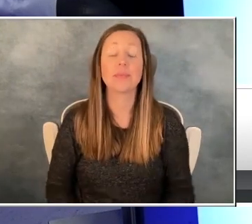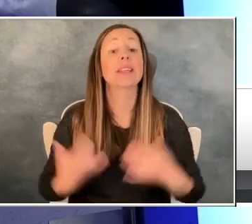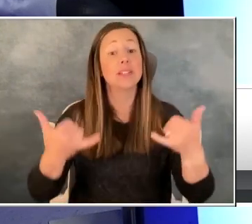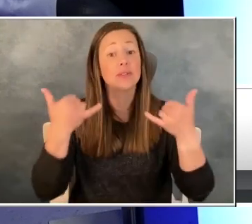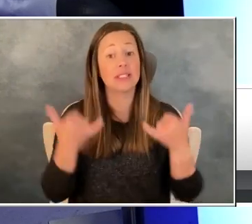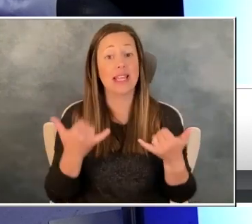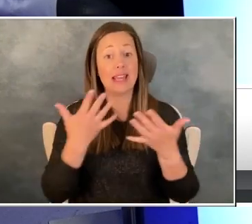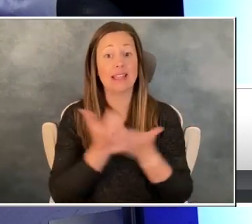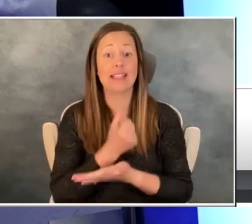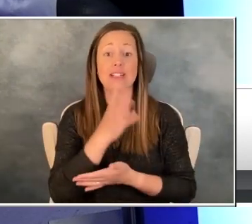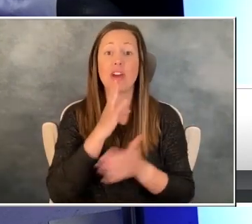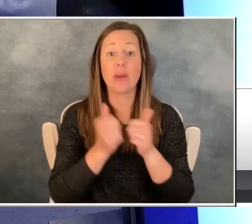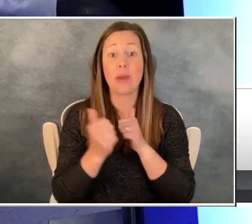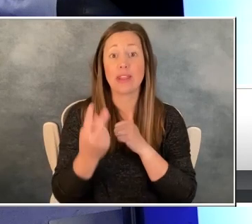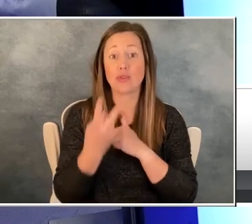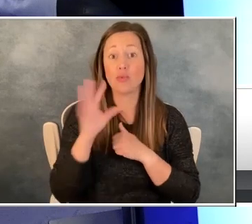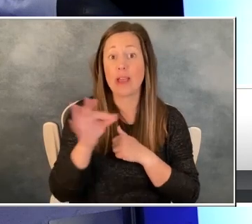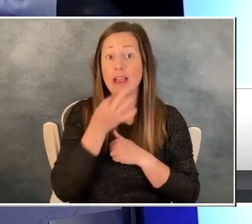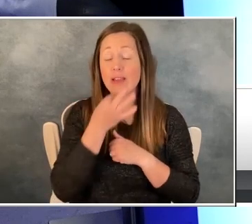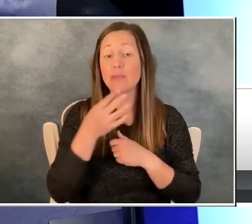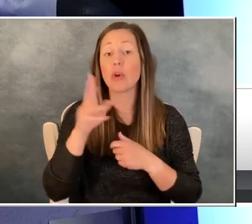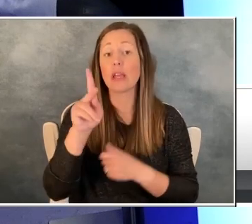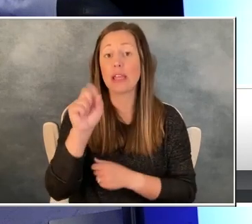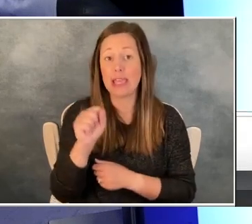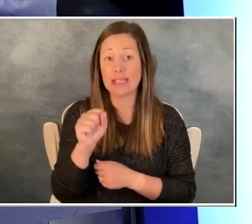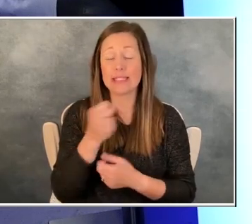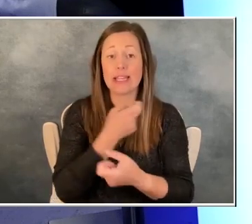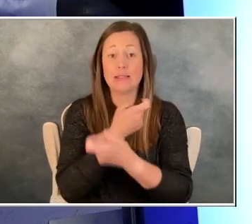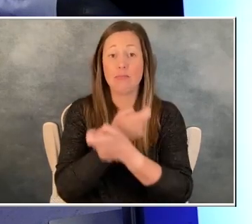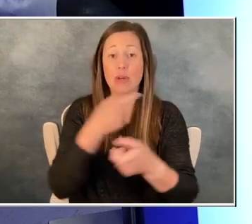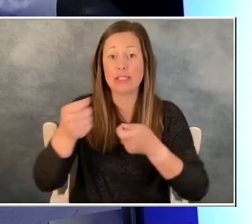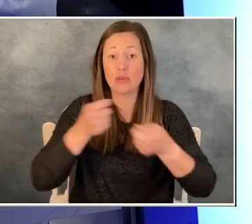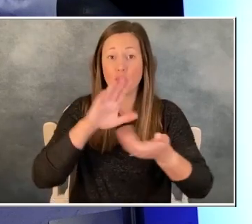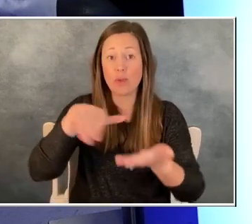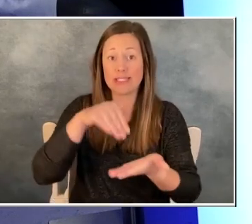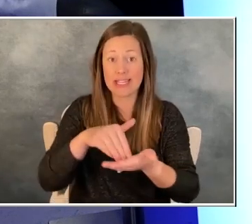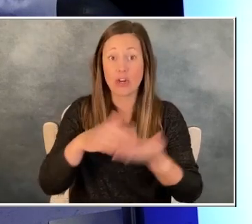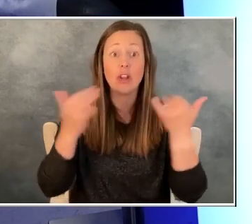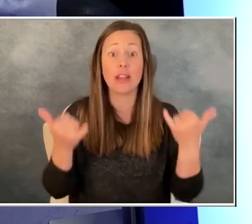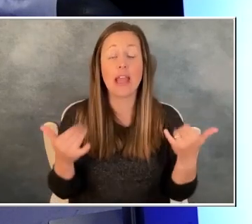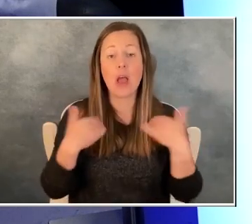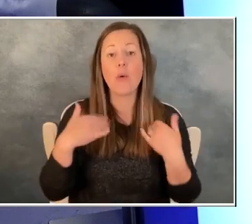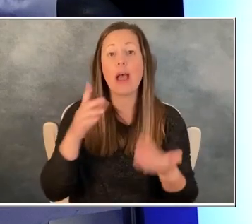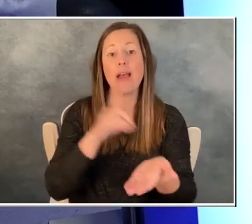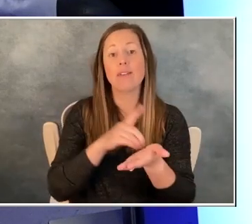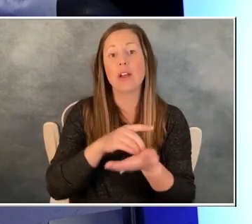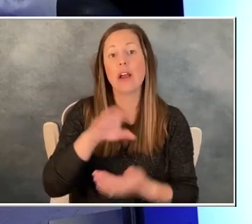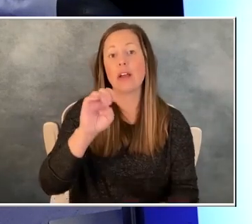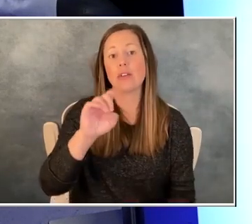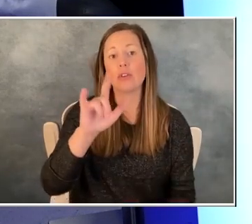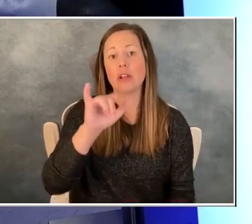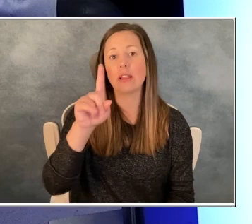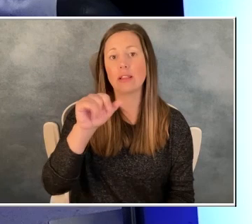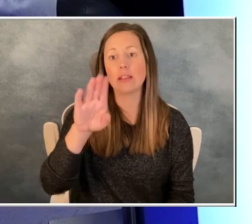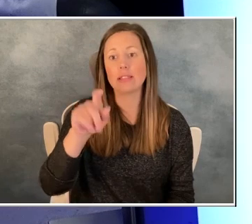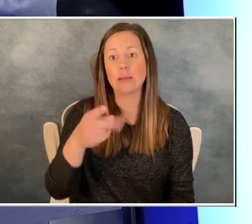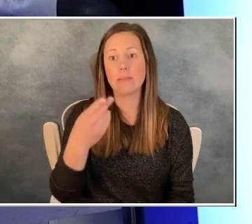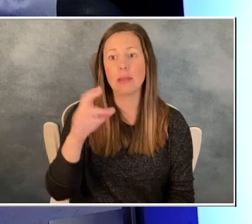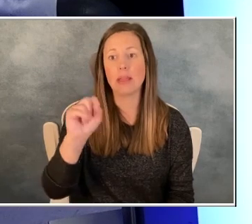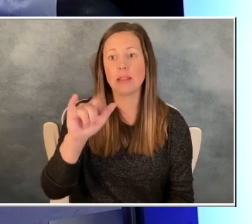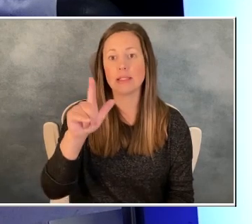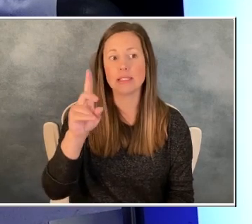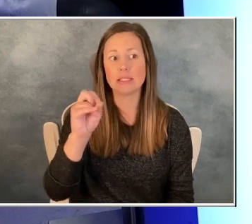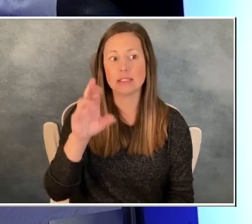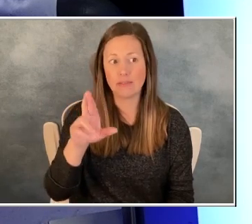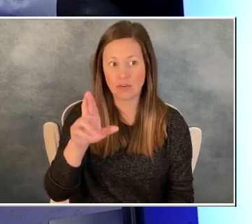experts at the Kansas Poison Control Center. Joining us now, we have Dr. Elizabeth Silver. They are here at the University of Kansas Health System,